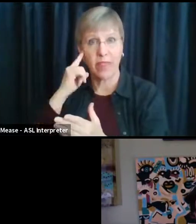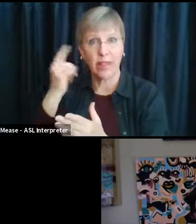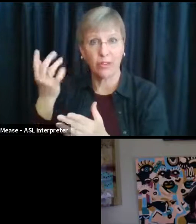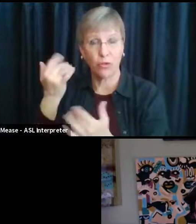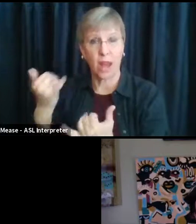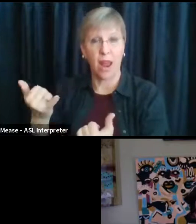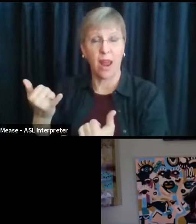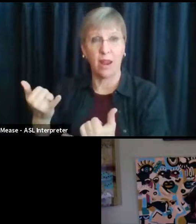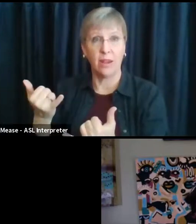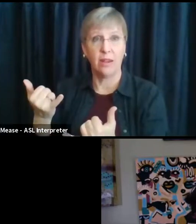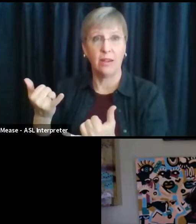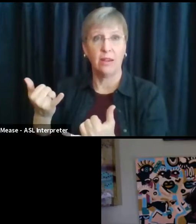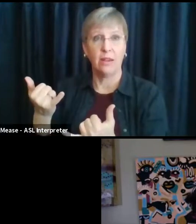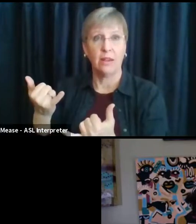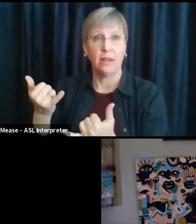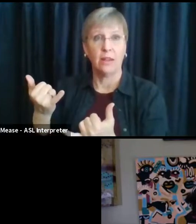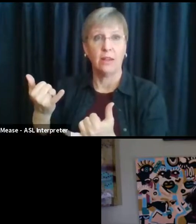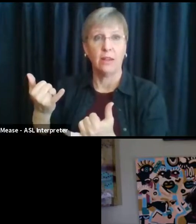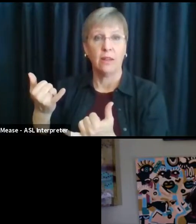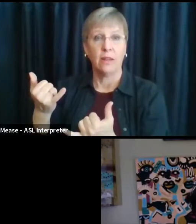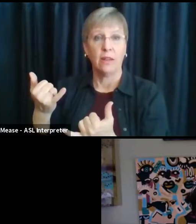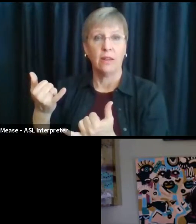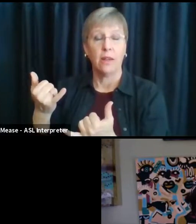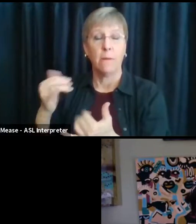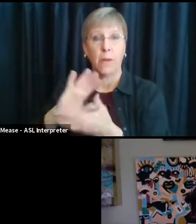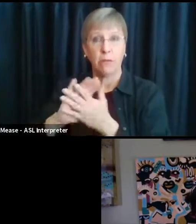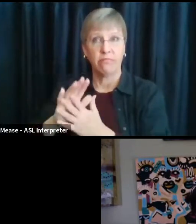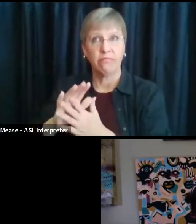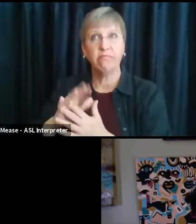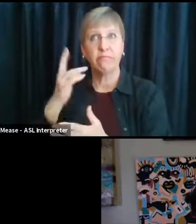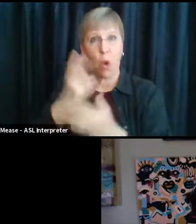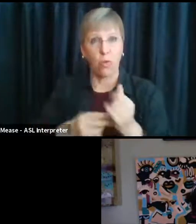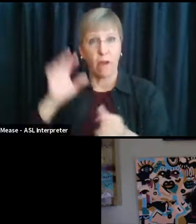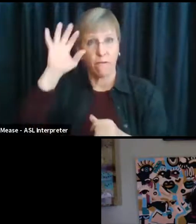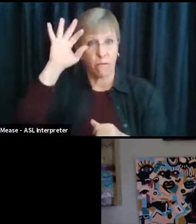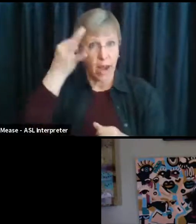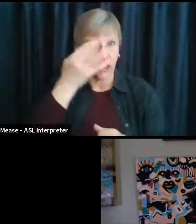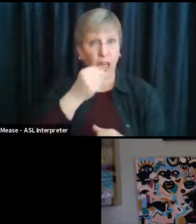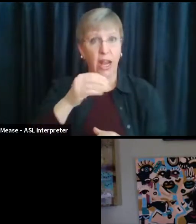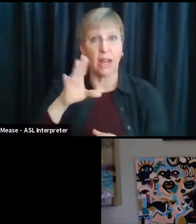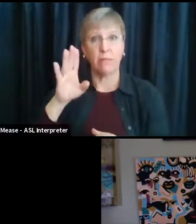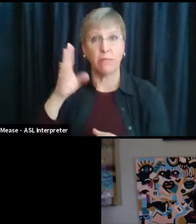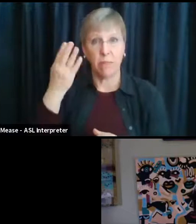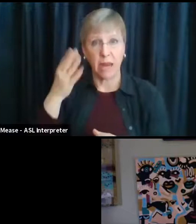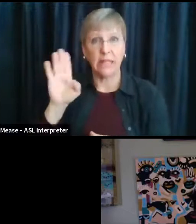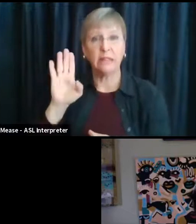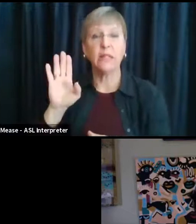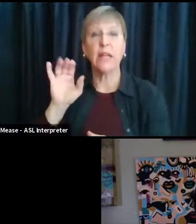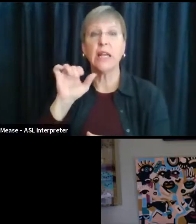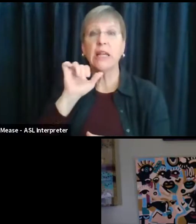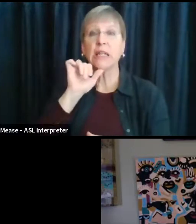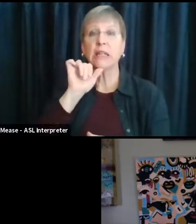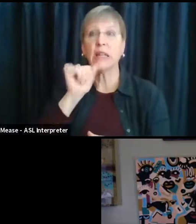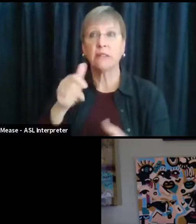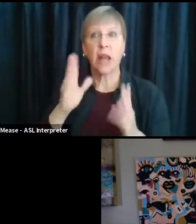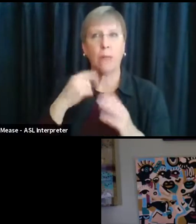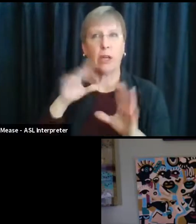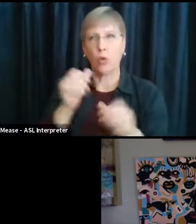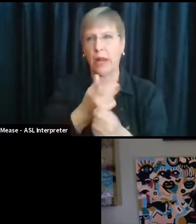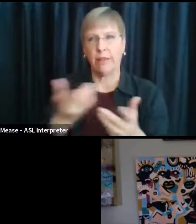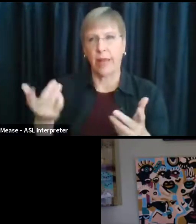it's being French and Beninese. It doesn't allow me to do anything really because it's only